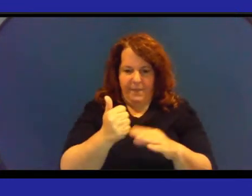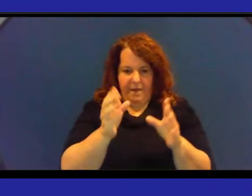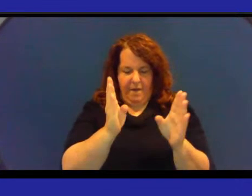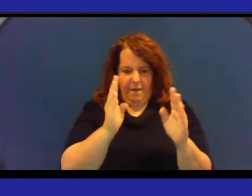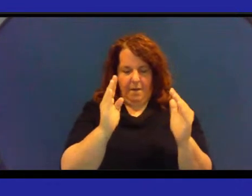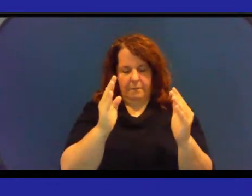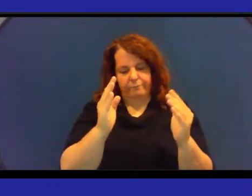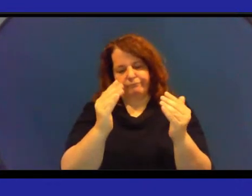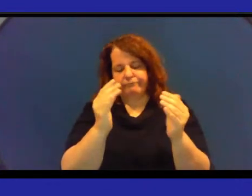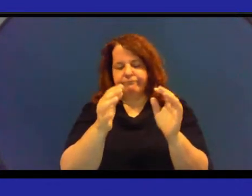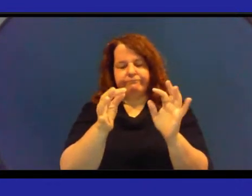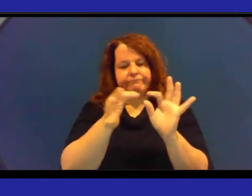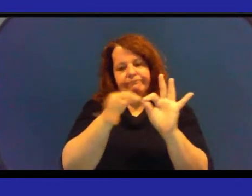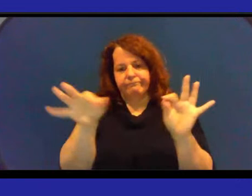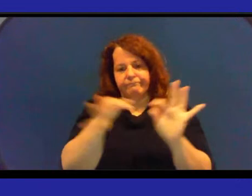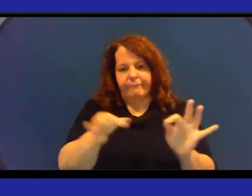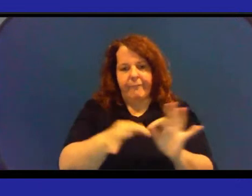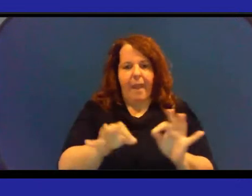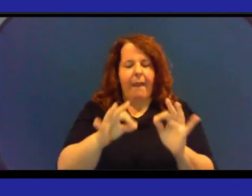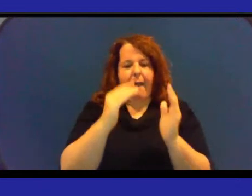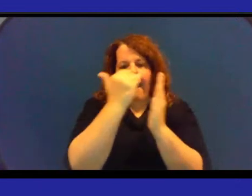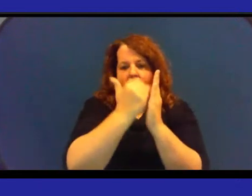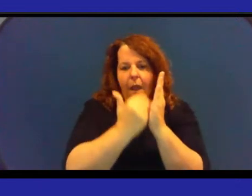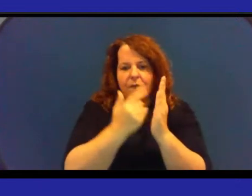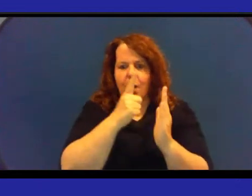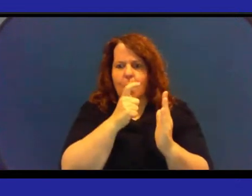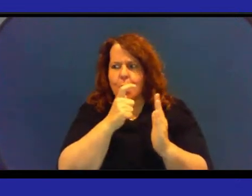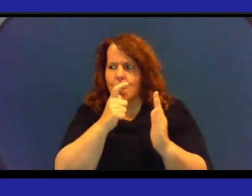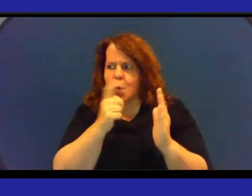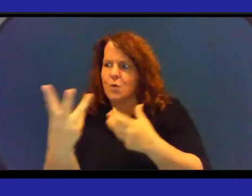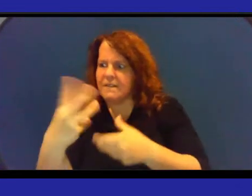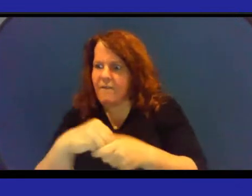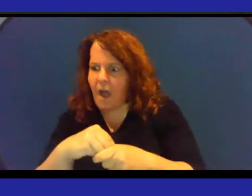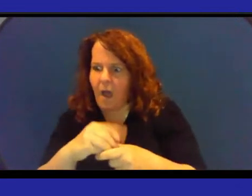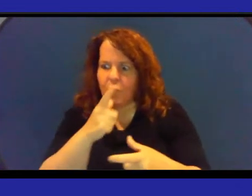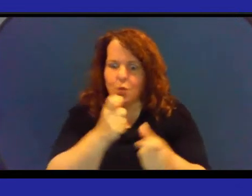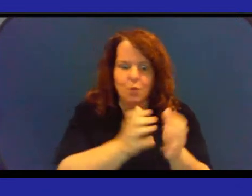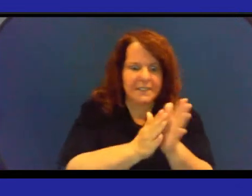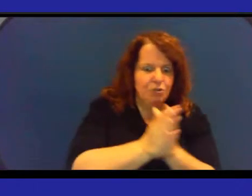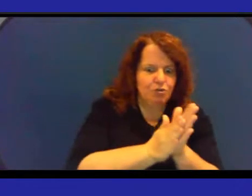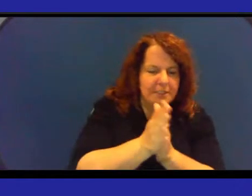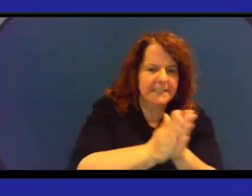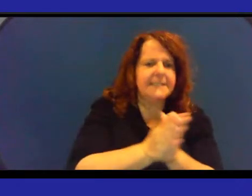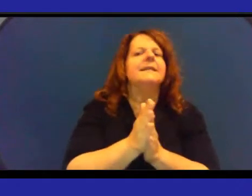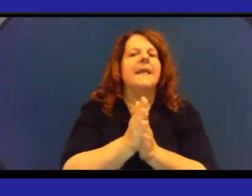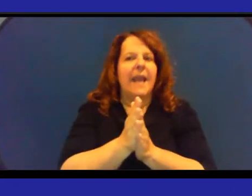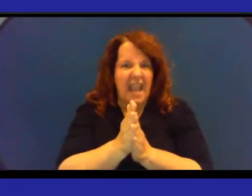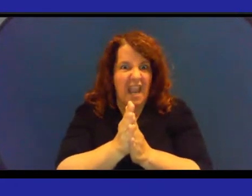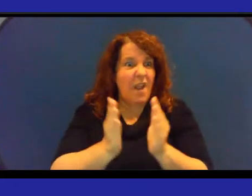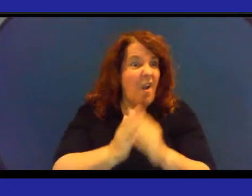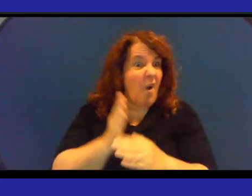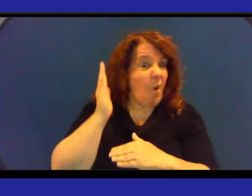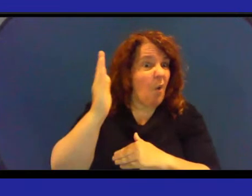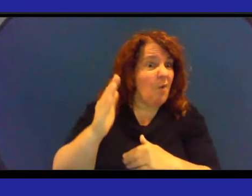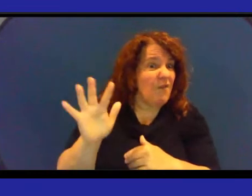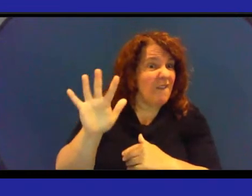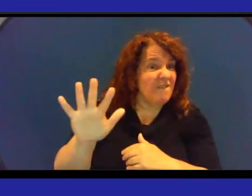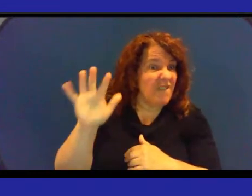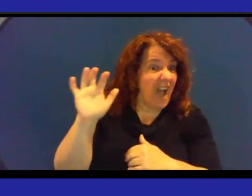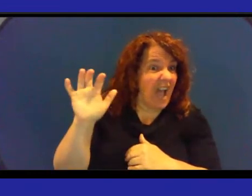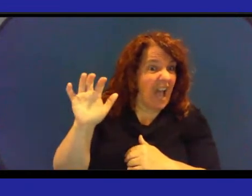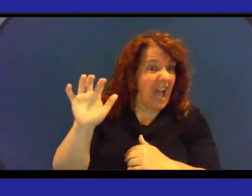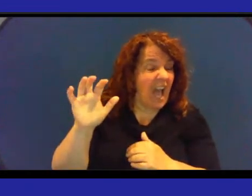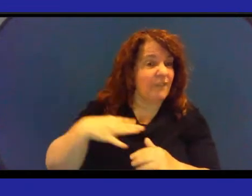already distributed surveys in terms of who's interested. We received an excess of 500 Wow. responses